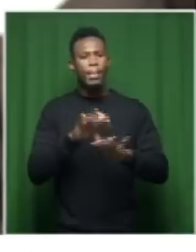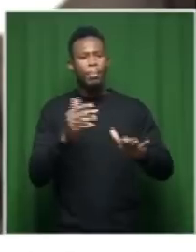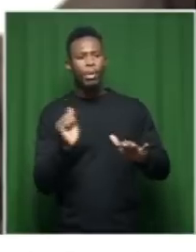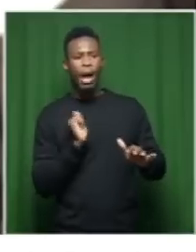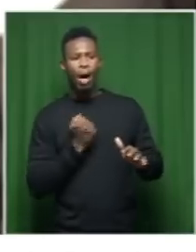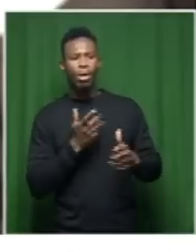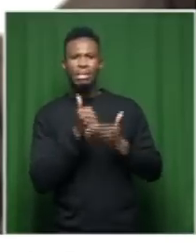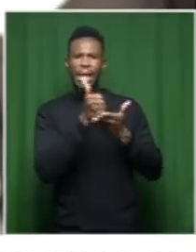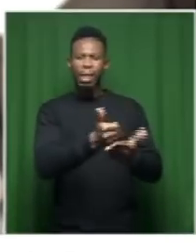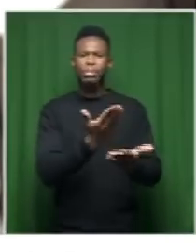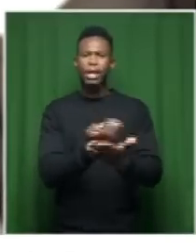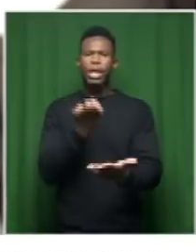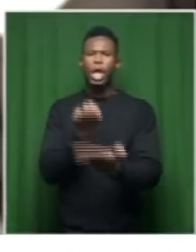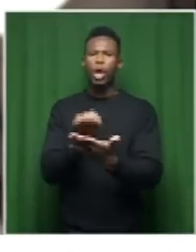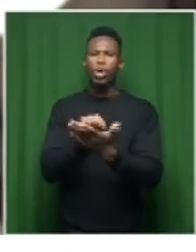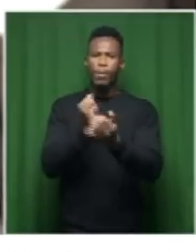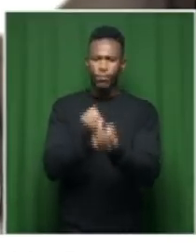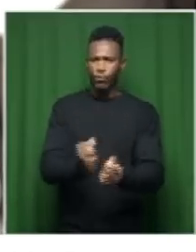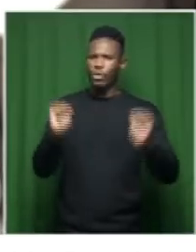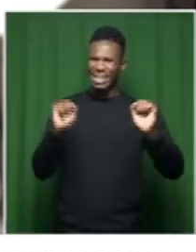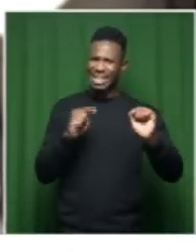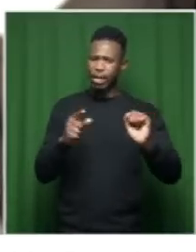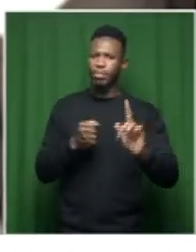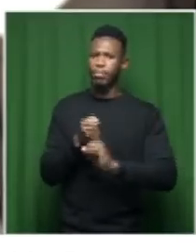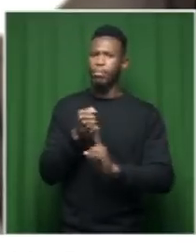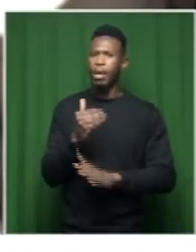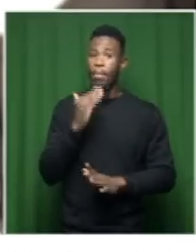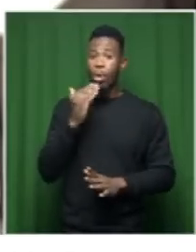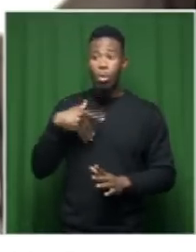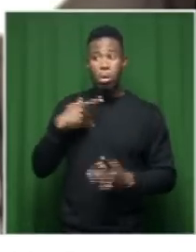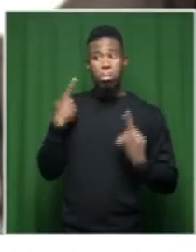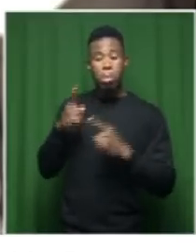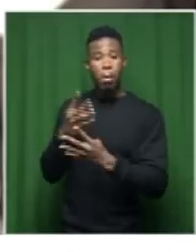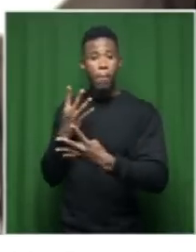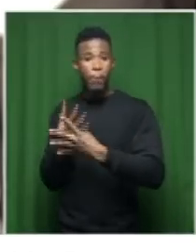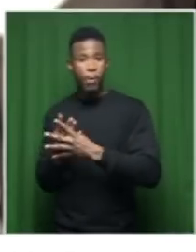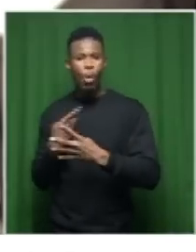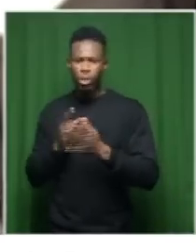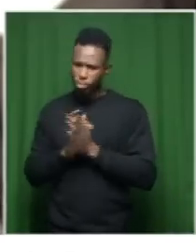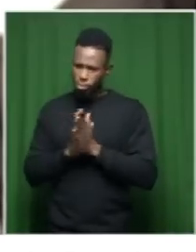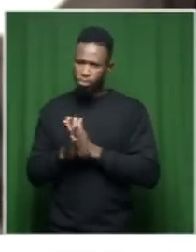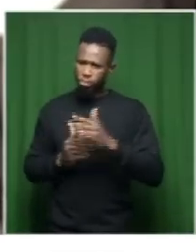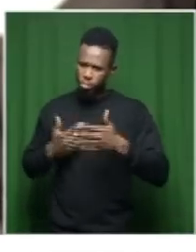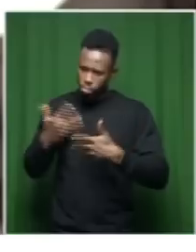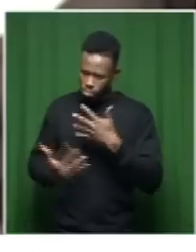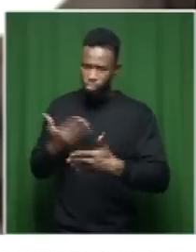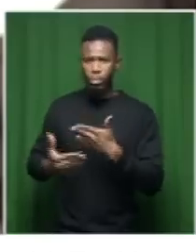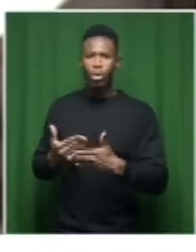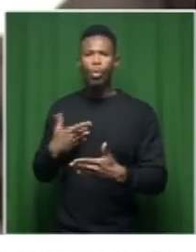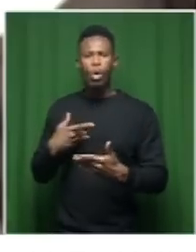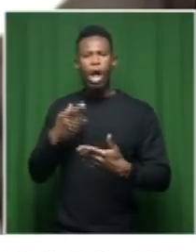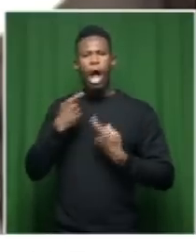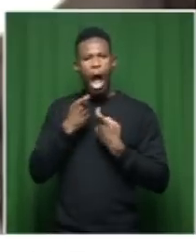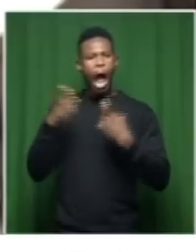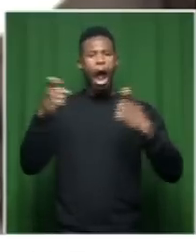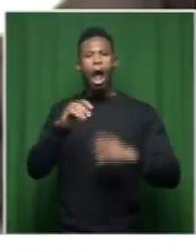oppression is what drives us. Not even prison can take away that political will. We'll shout economic